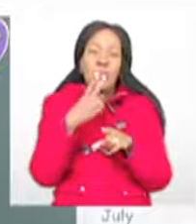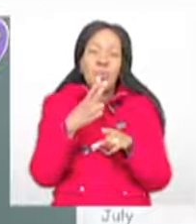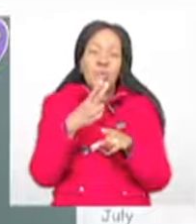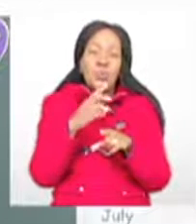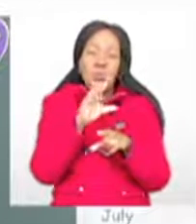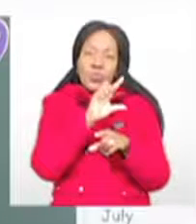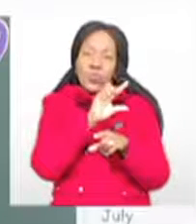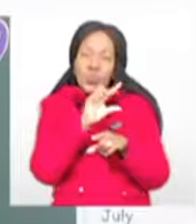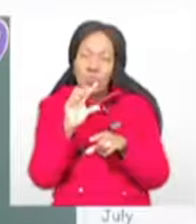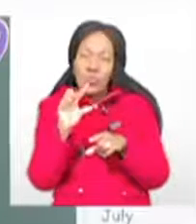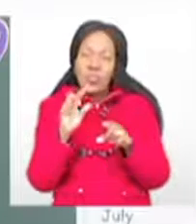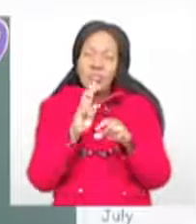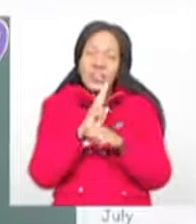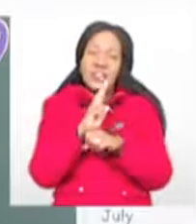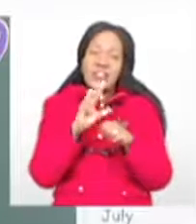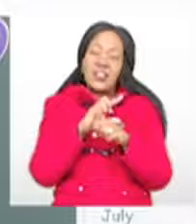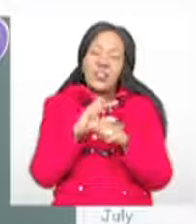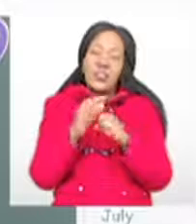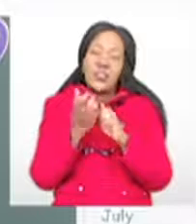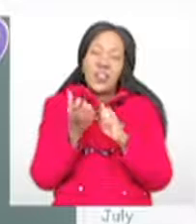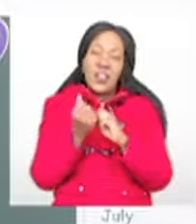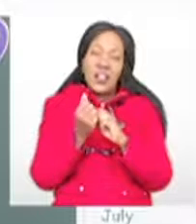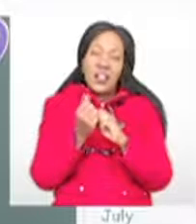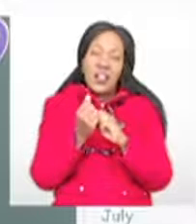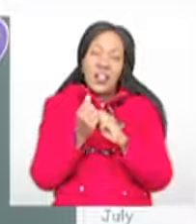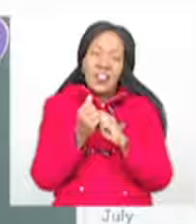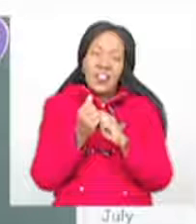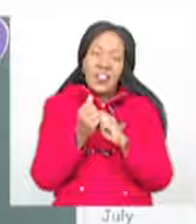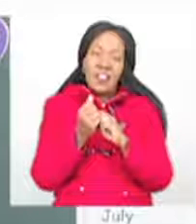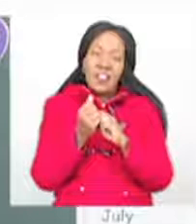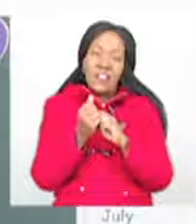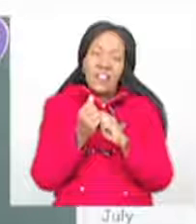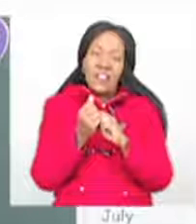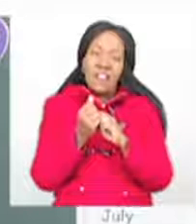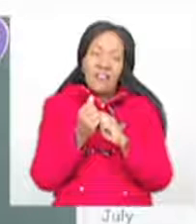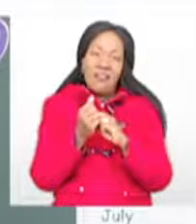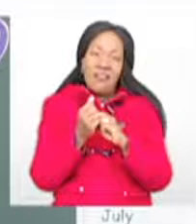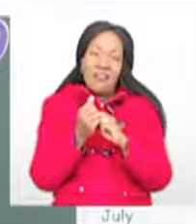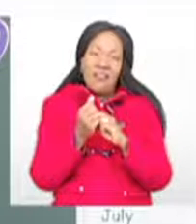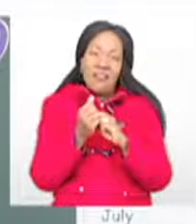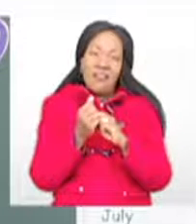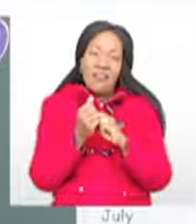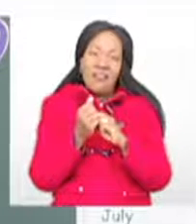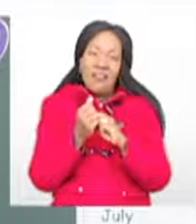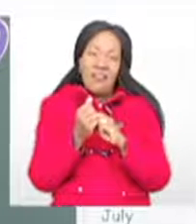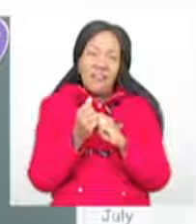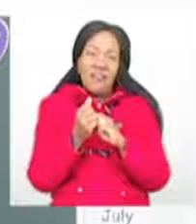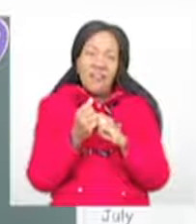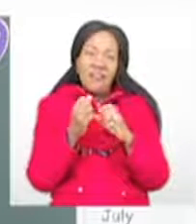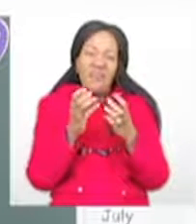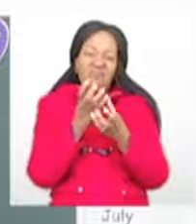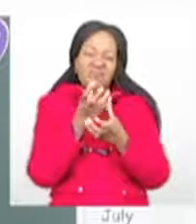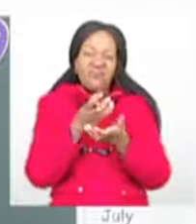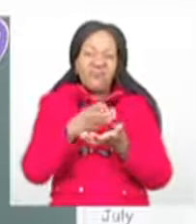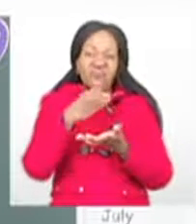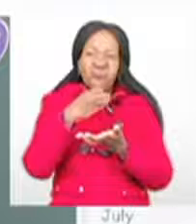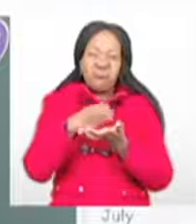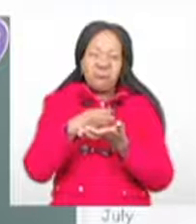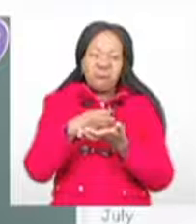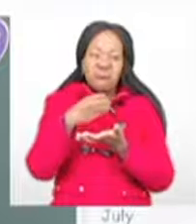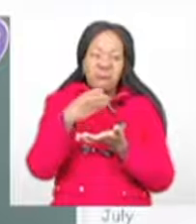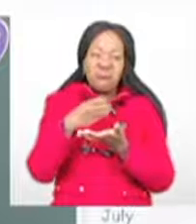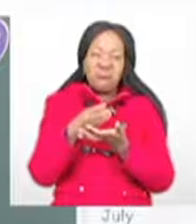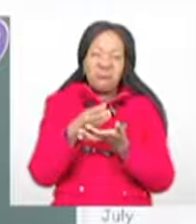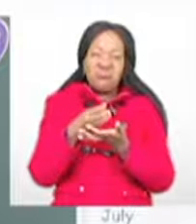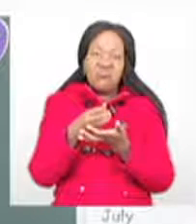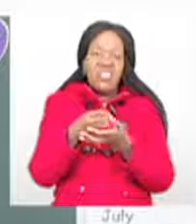the second row, I have some two little buckets, and they